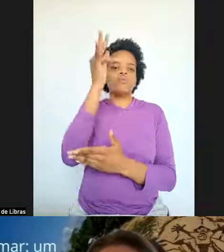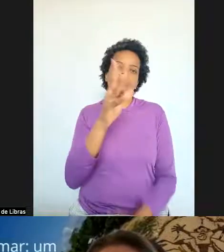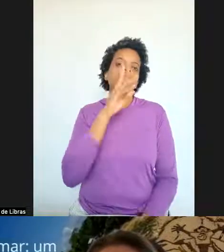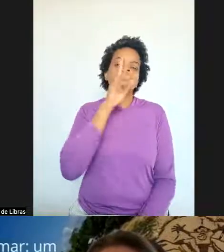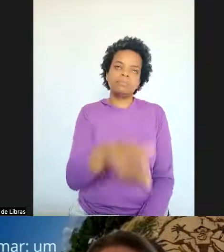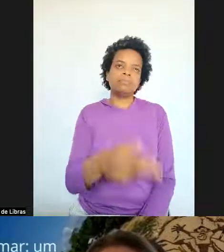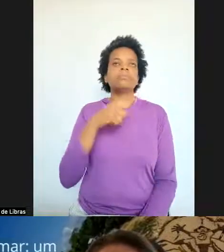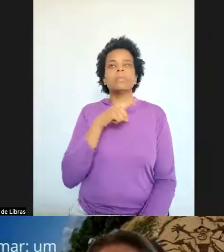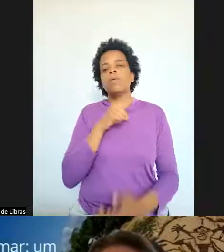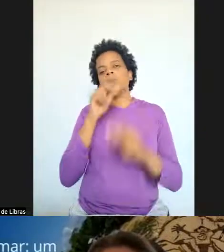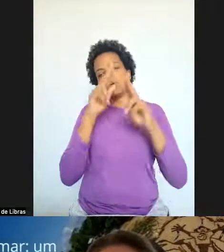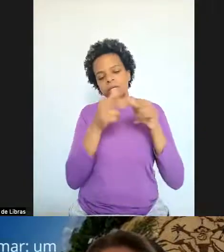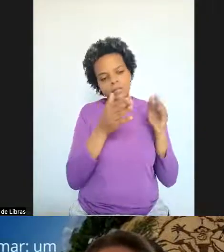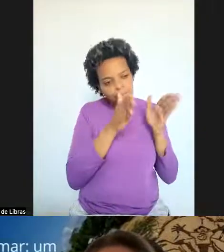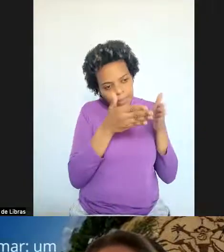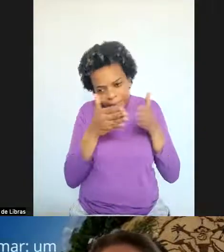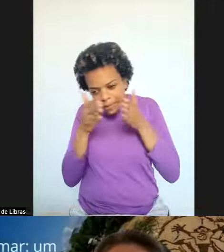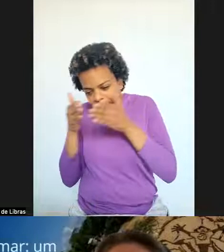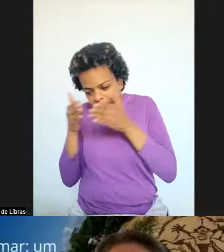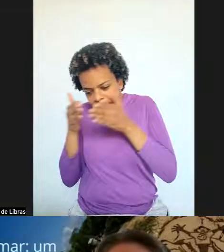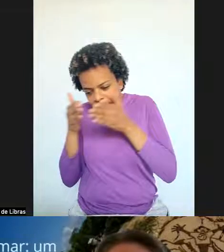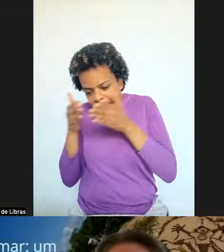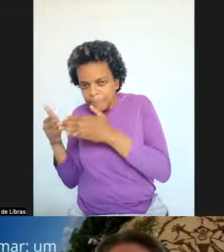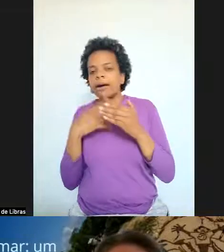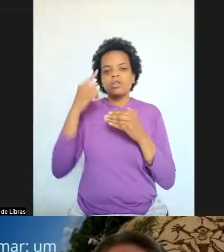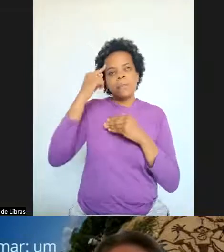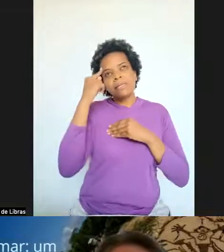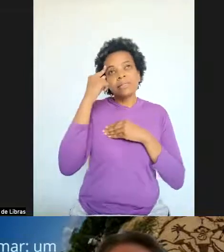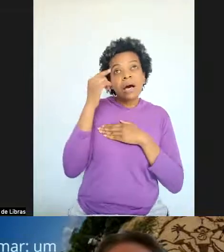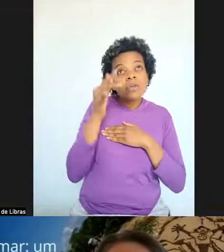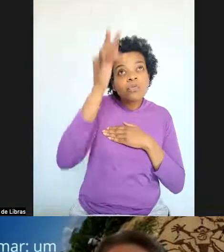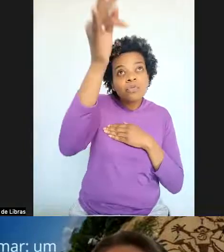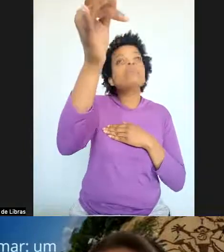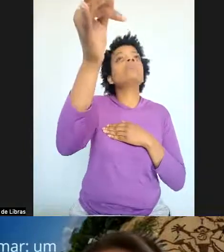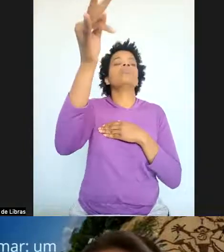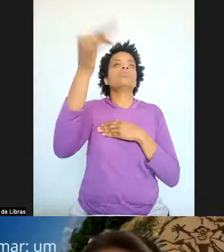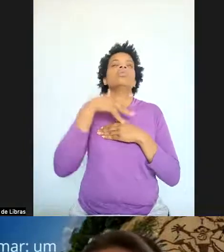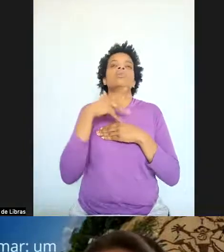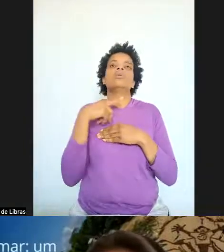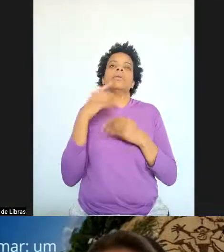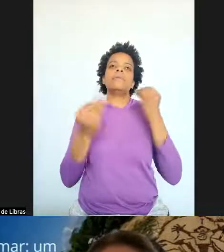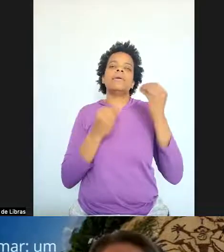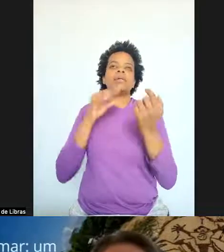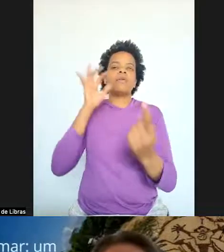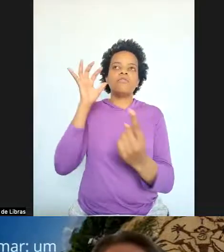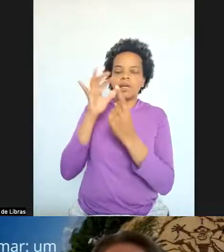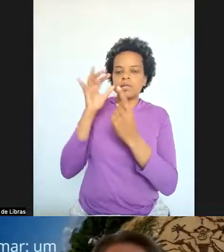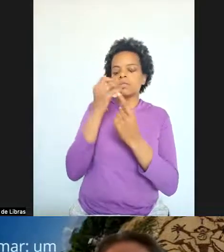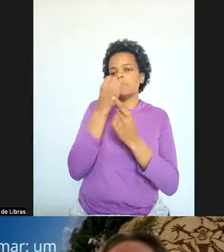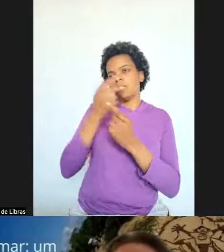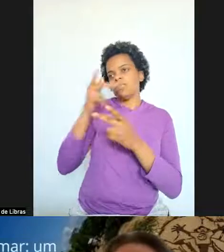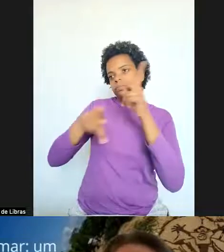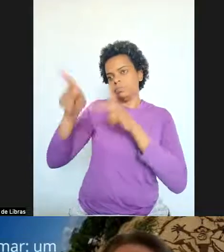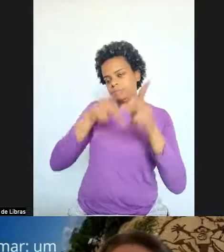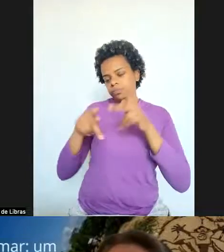And that's why we need indicators, and that's why we need everything to be measurable, which is a challenge, as